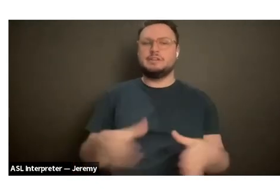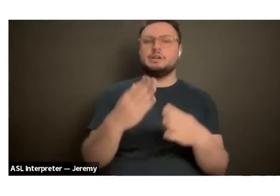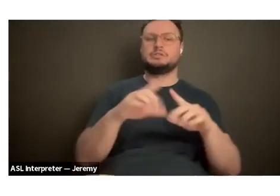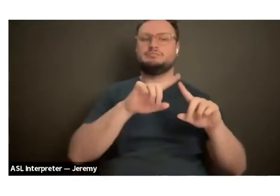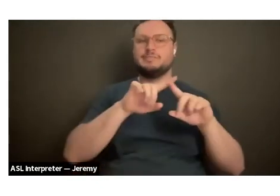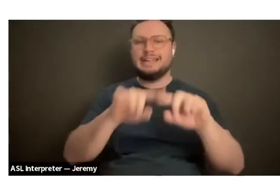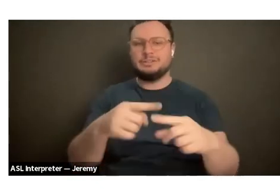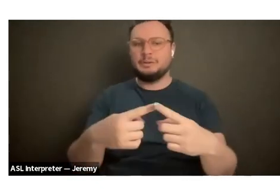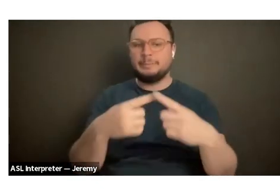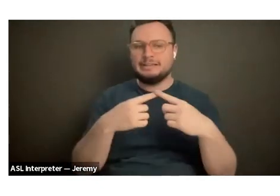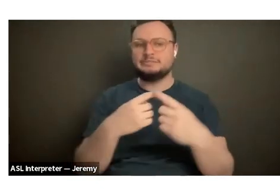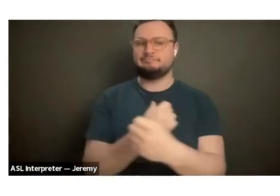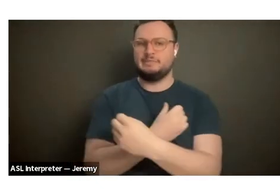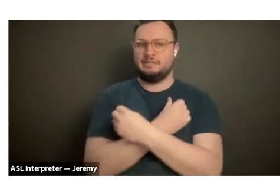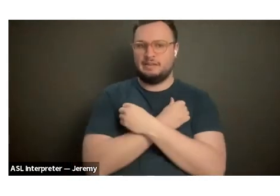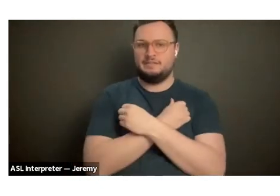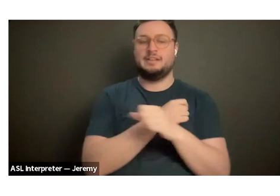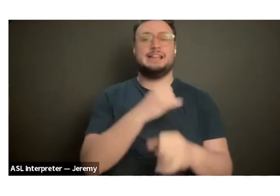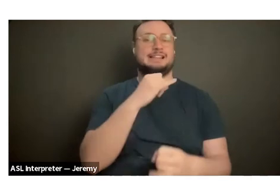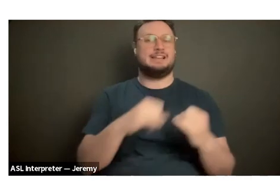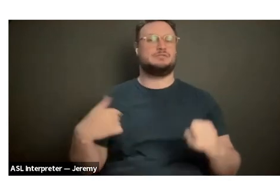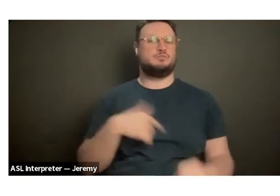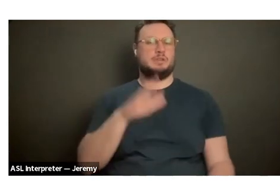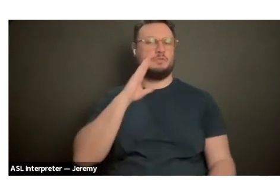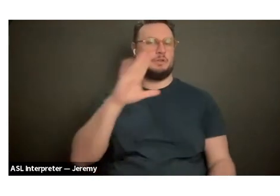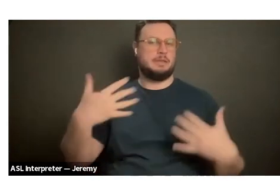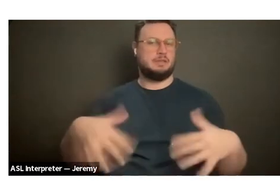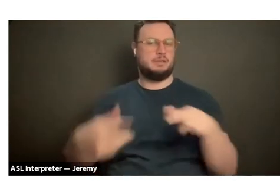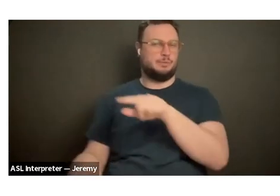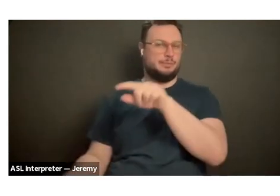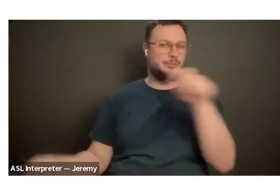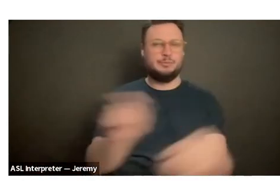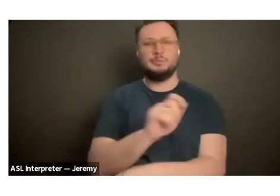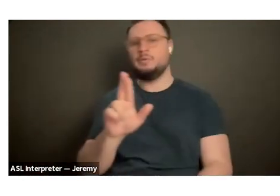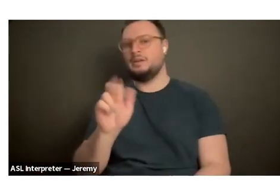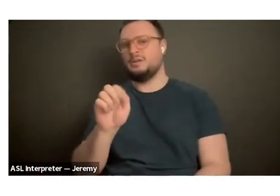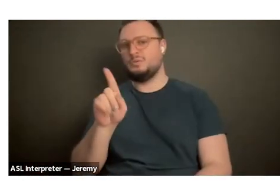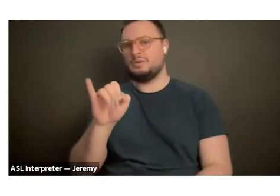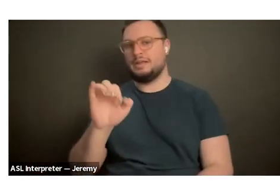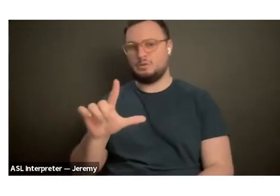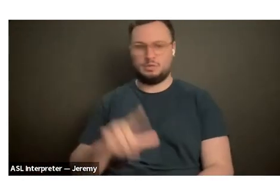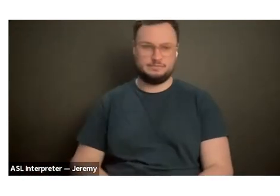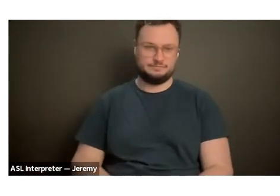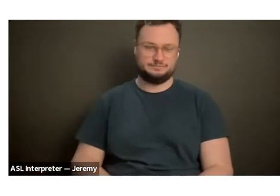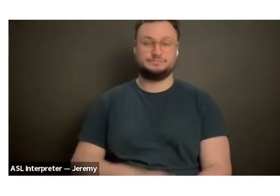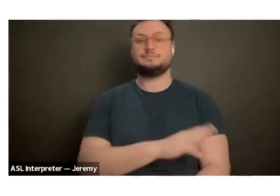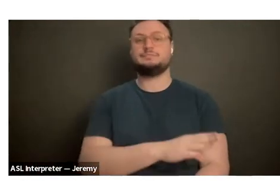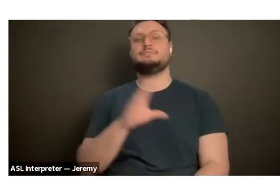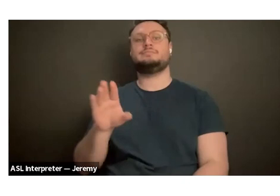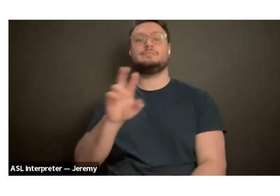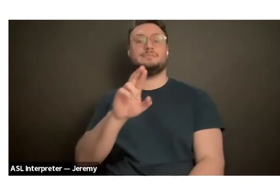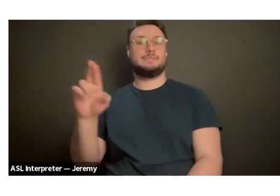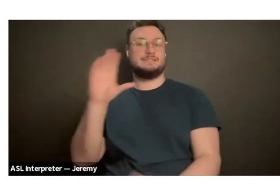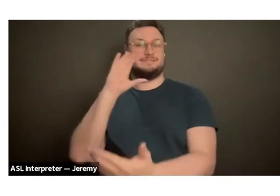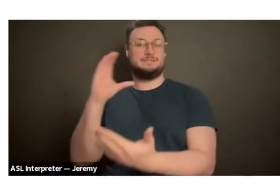And finally, we are going to be radical. And on the far right, we have a on the far right, we have